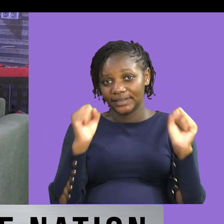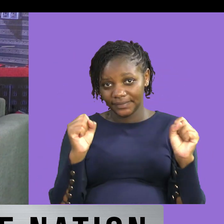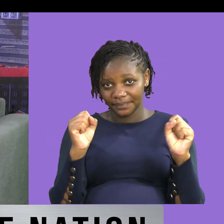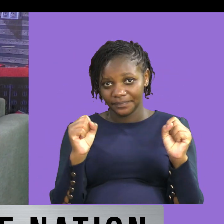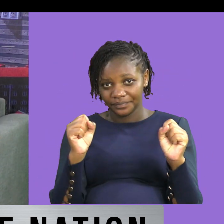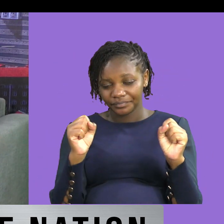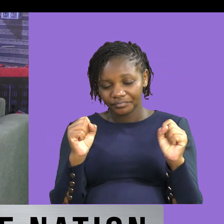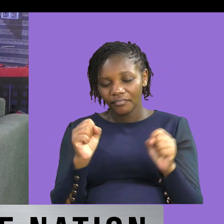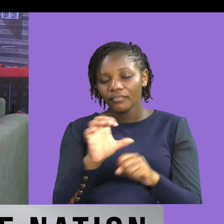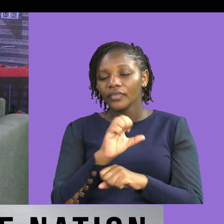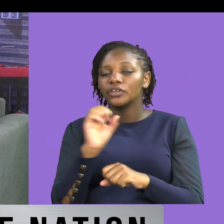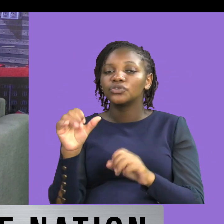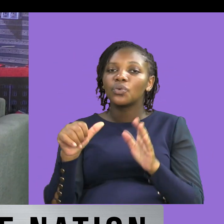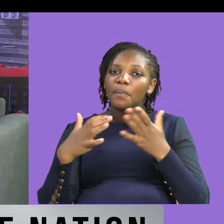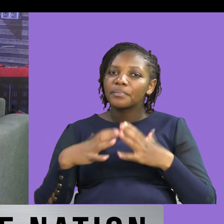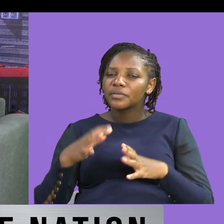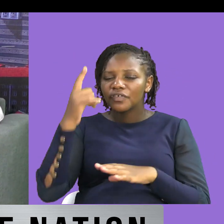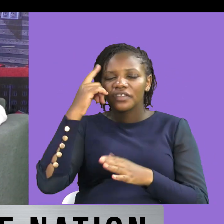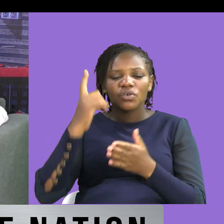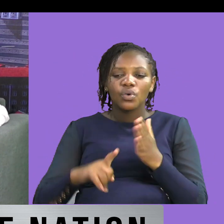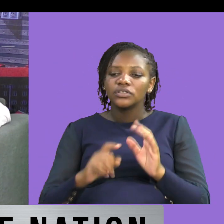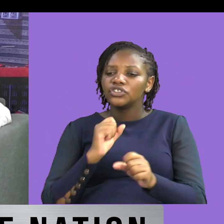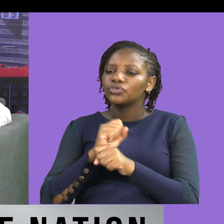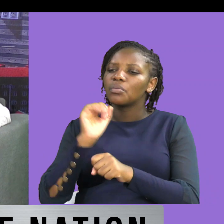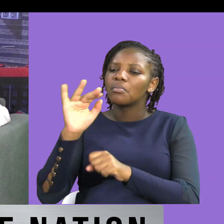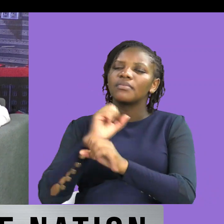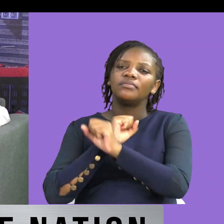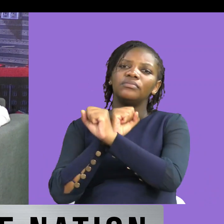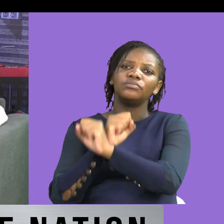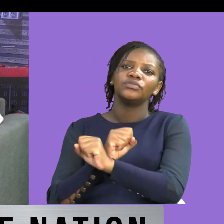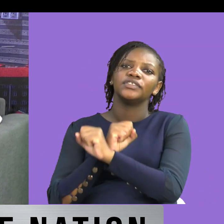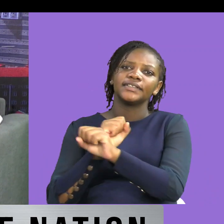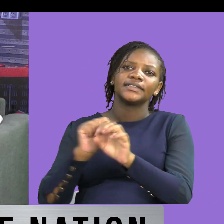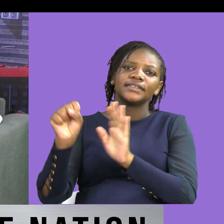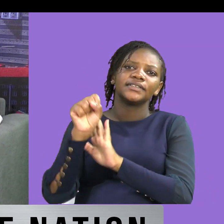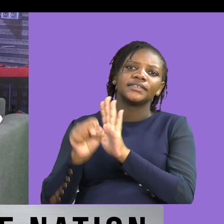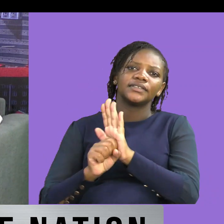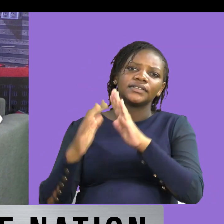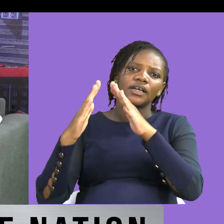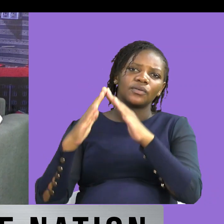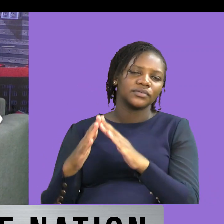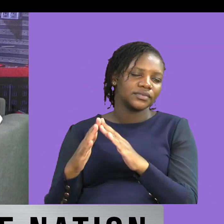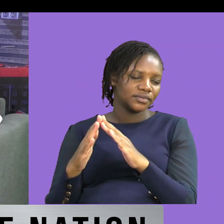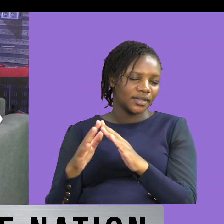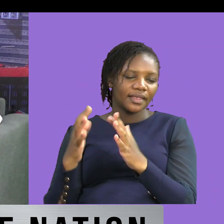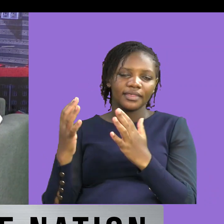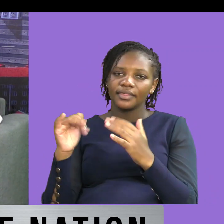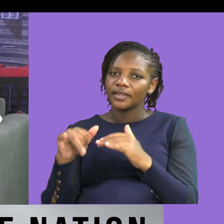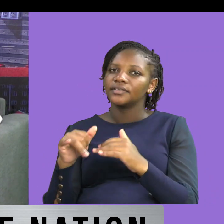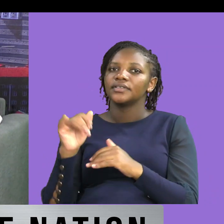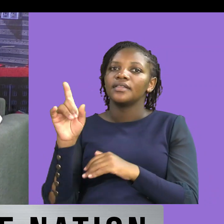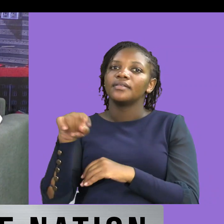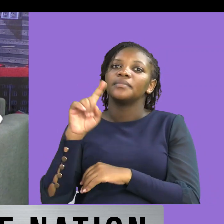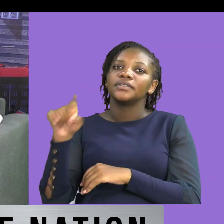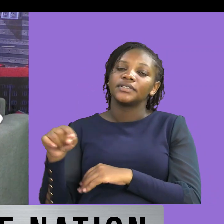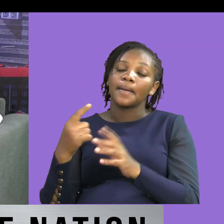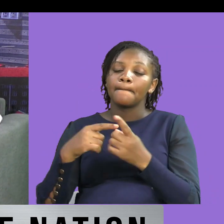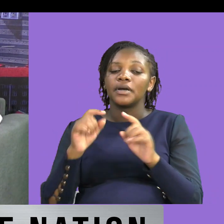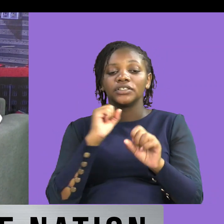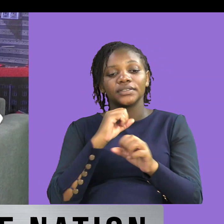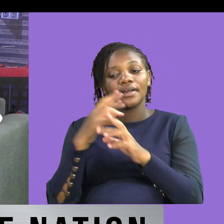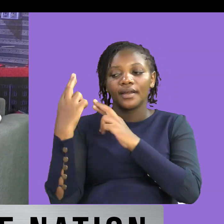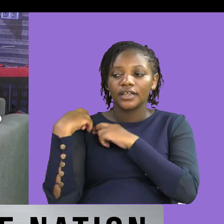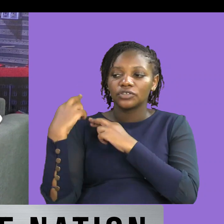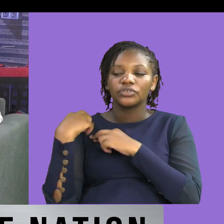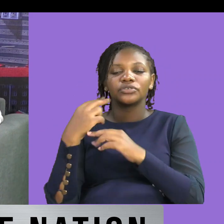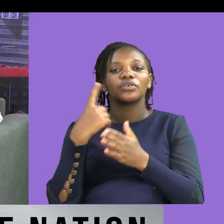people face, they think that their job is to protect State House. That is where they go wrong. Their job is to make State